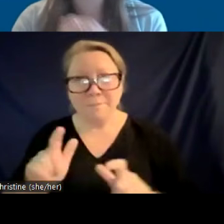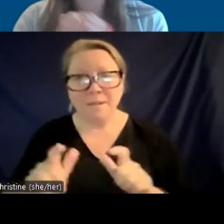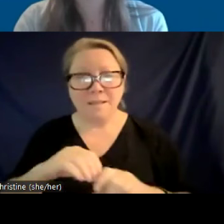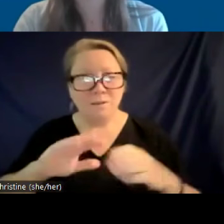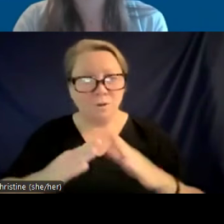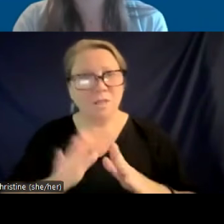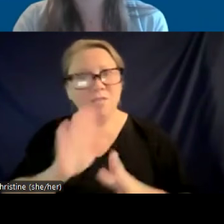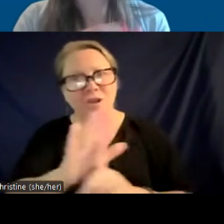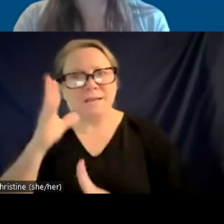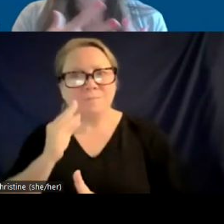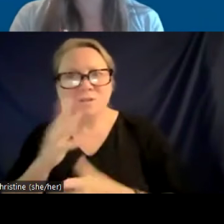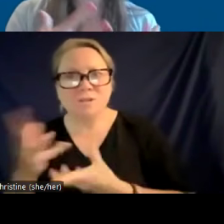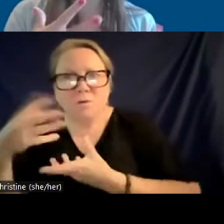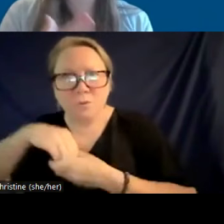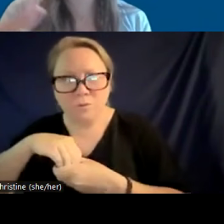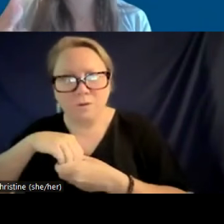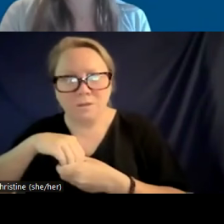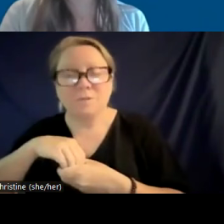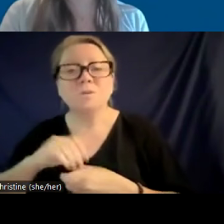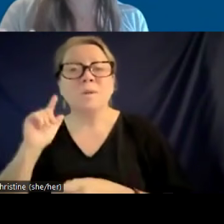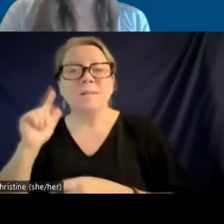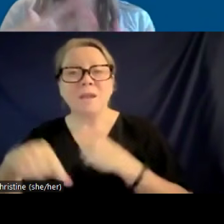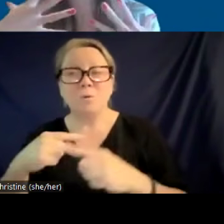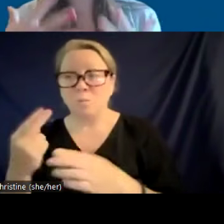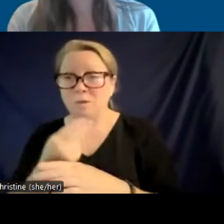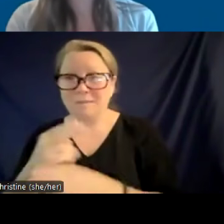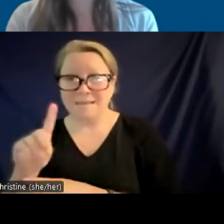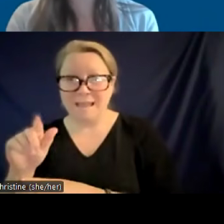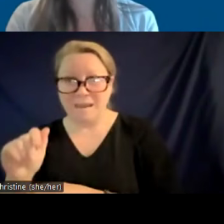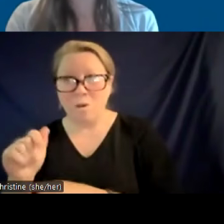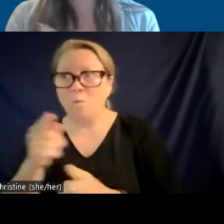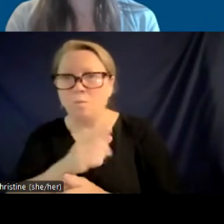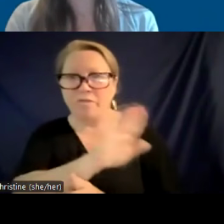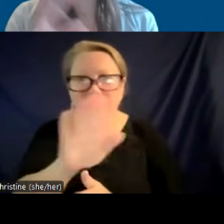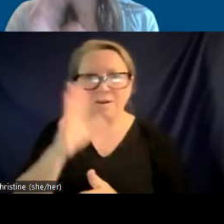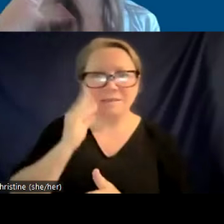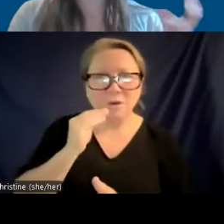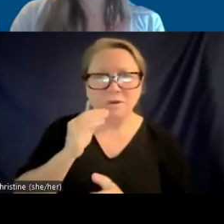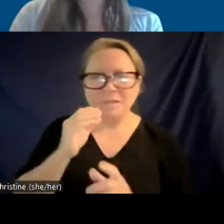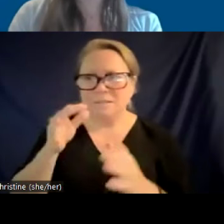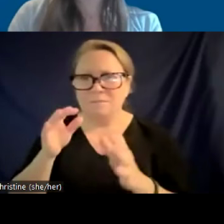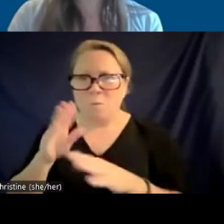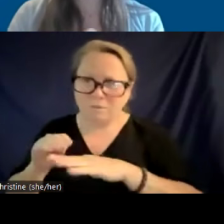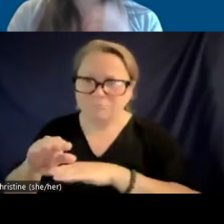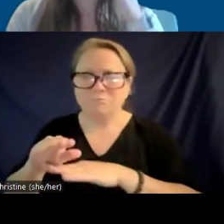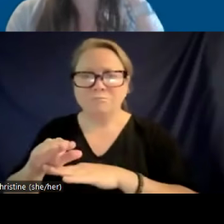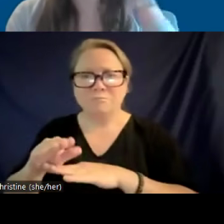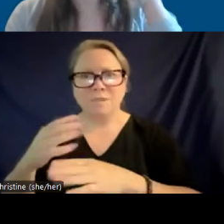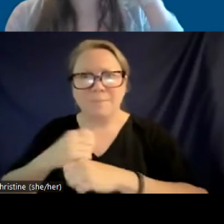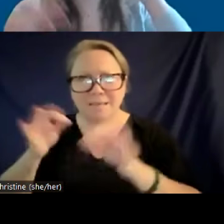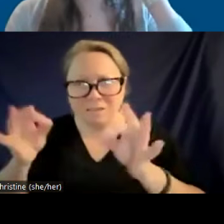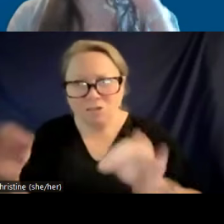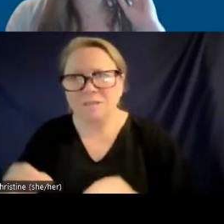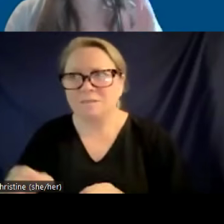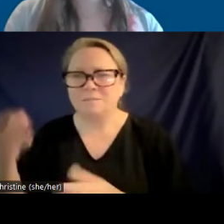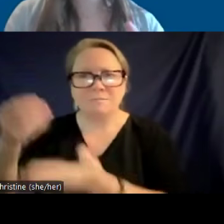in this data set so that when the data set's being used to make decisions and win money and